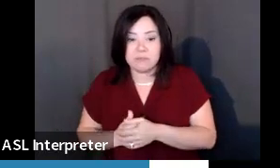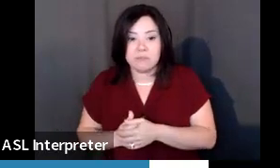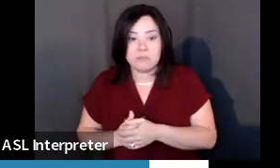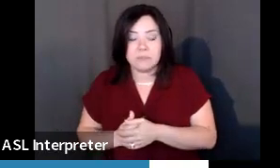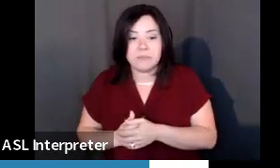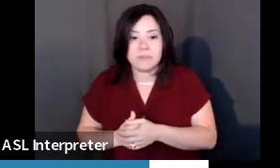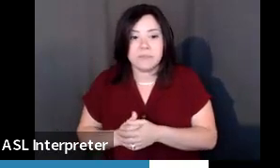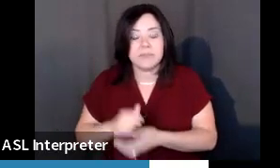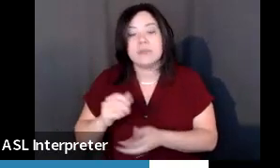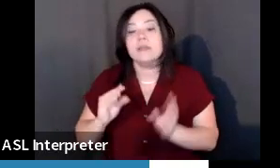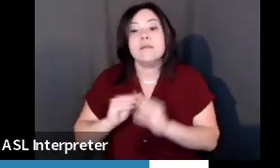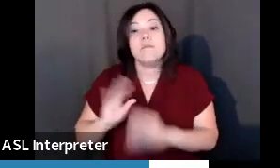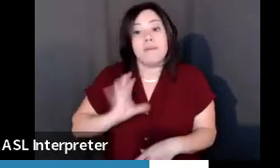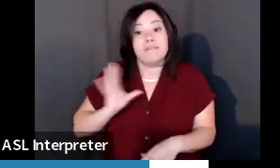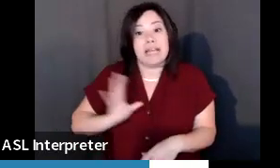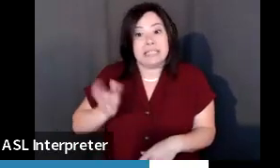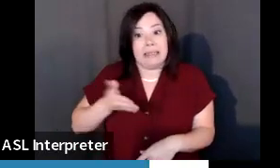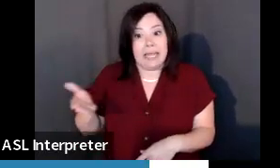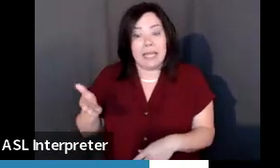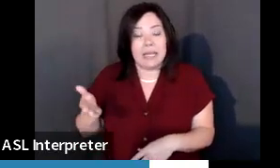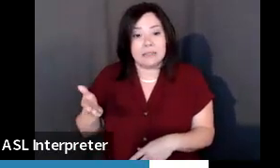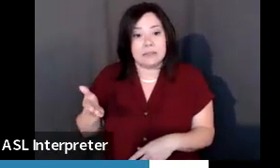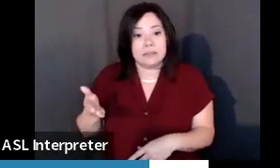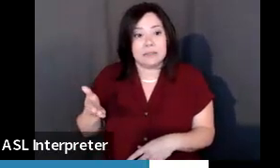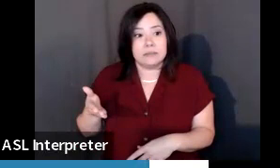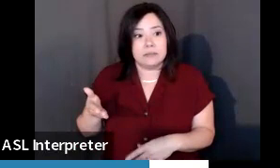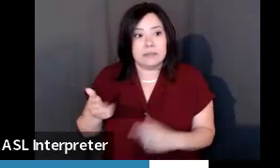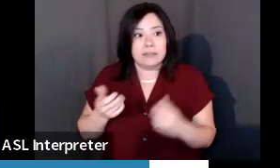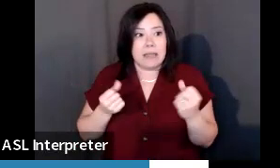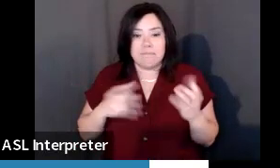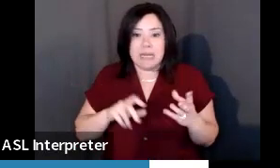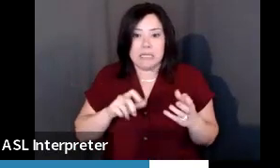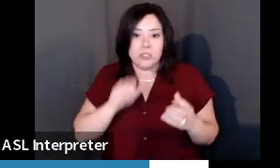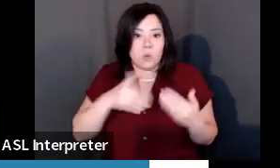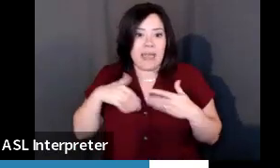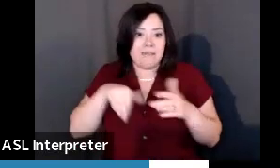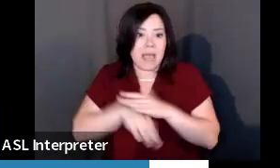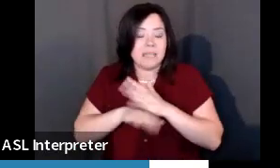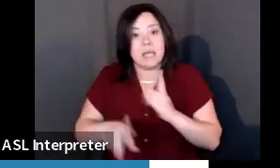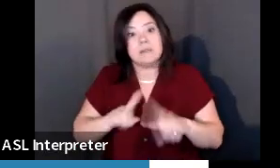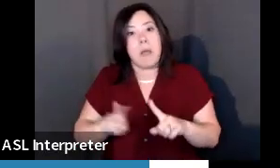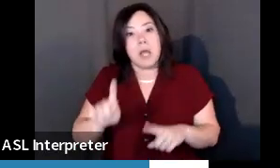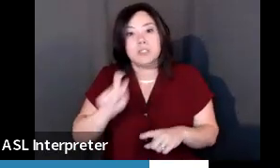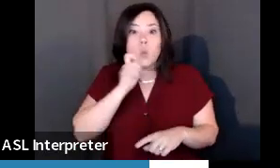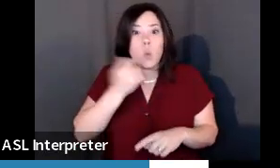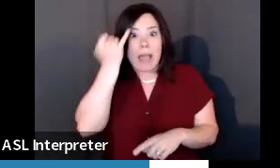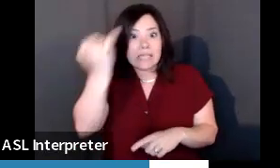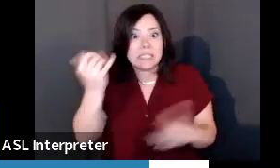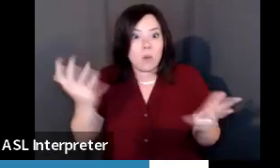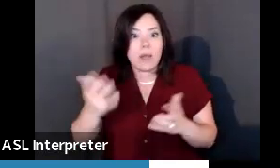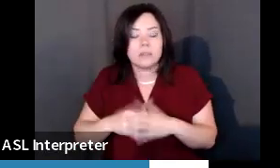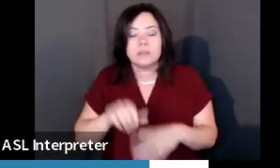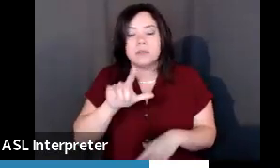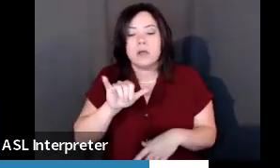other fancier things that not all people have access to, but really cool to think about anyway, are